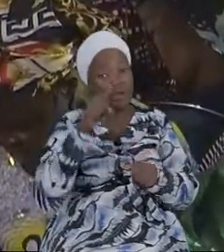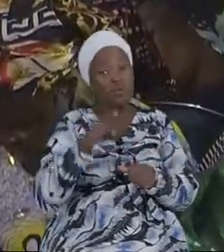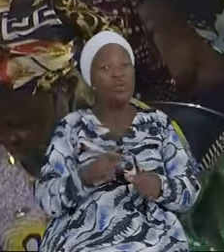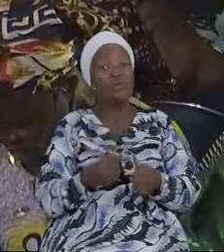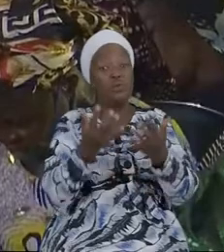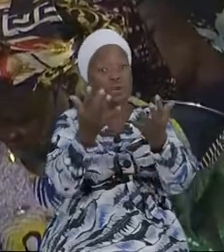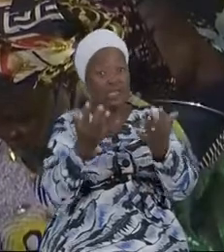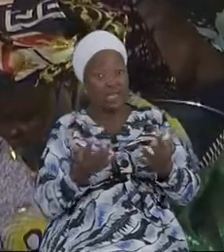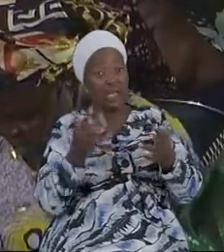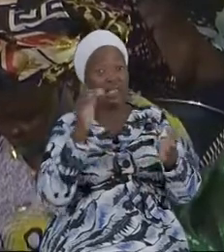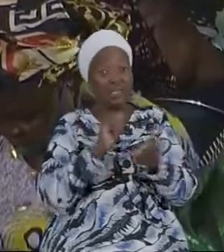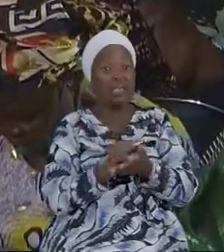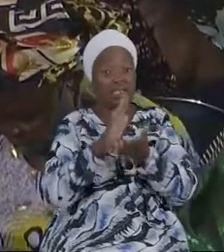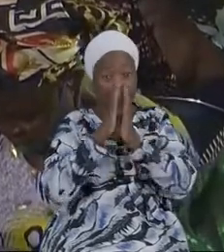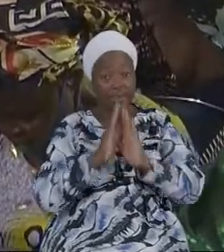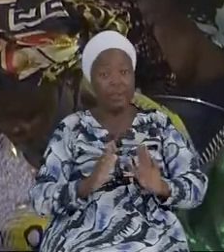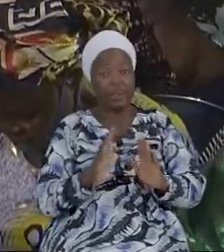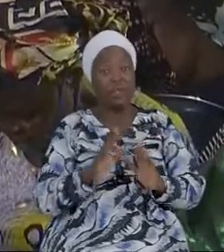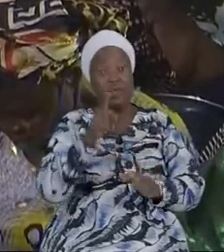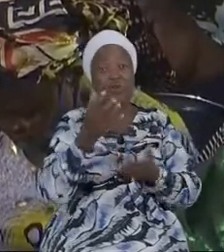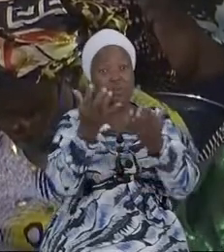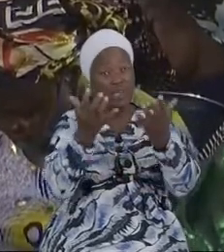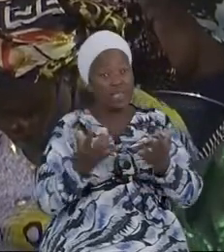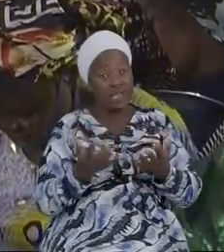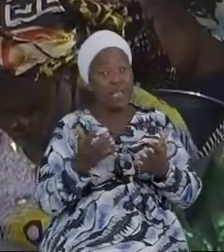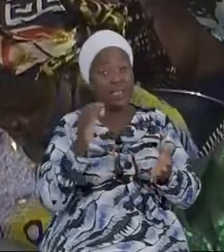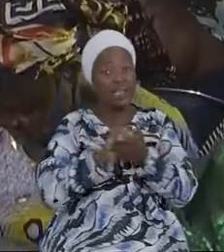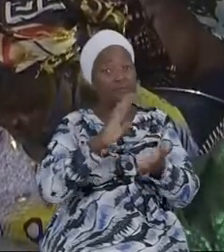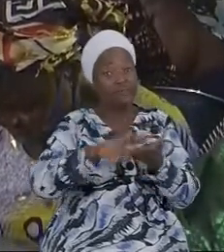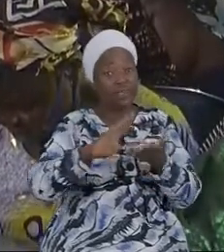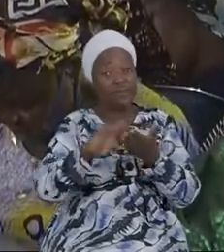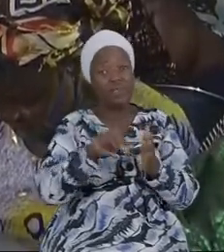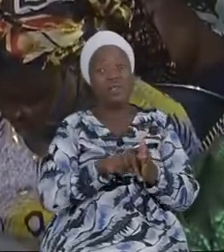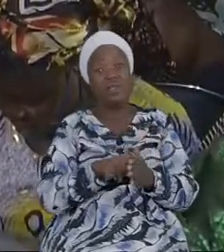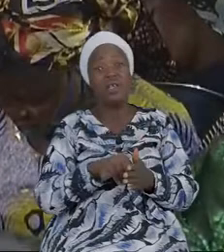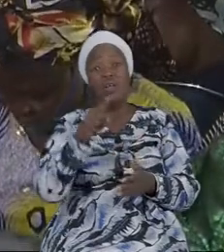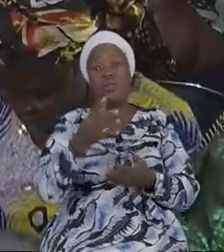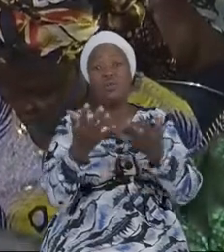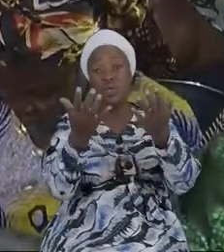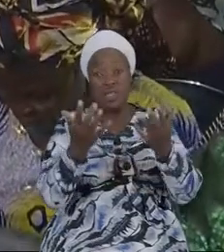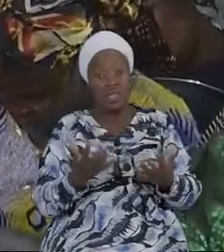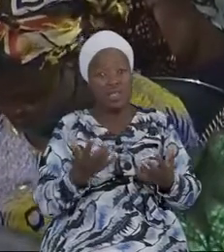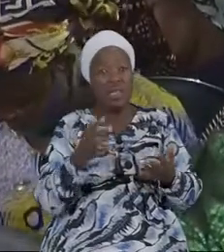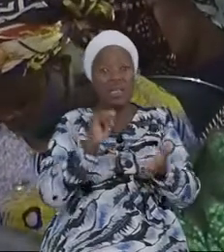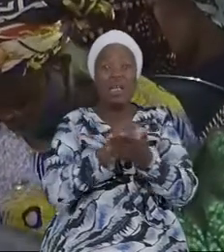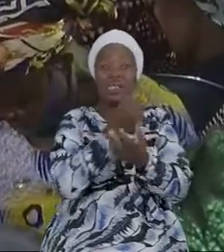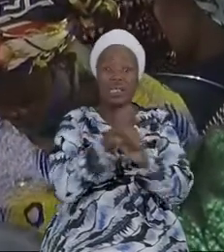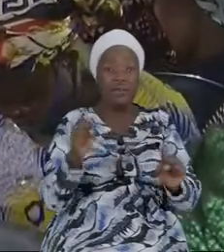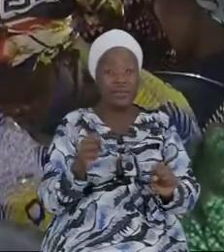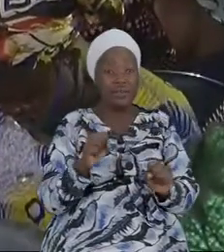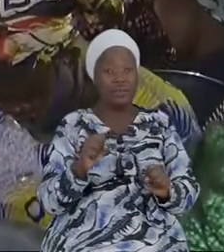desire that peace. You desire that forgiveness. You desire that